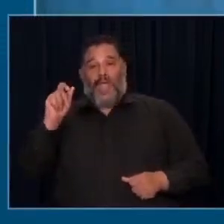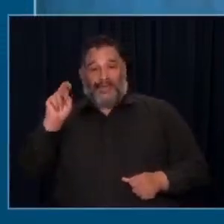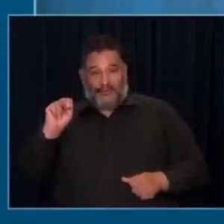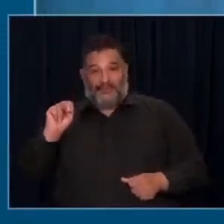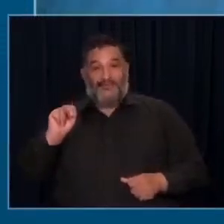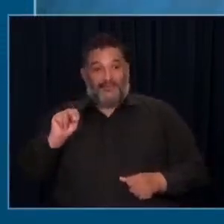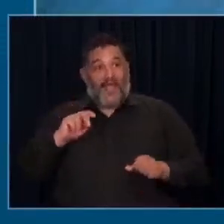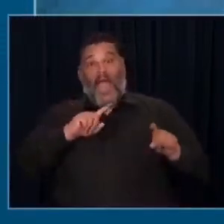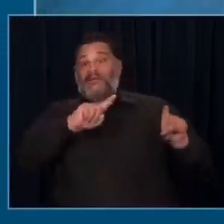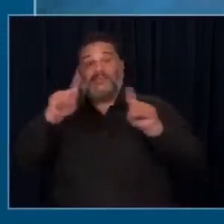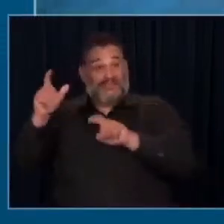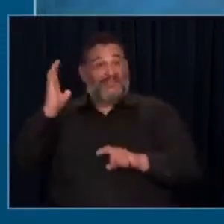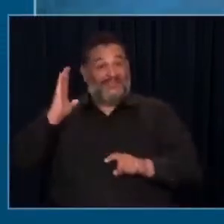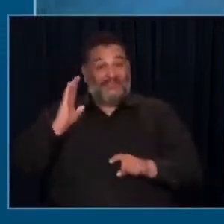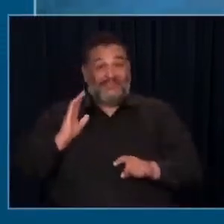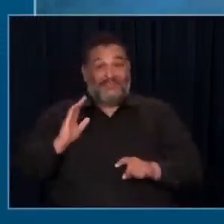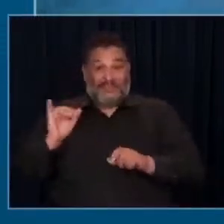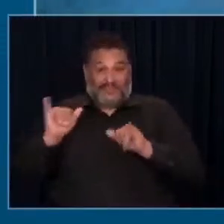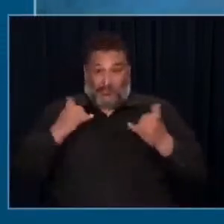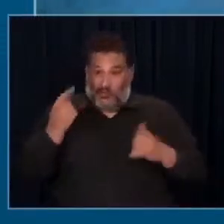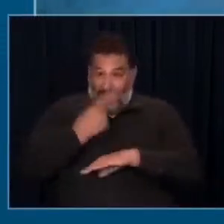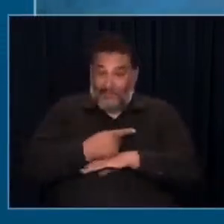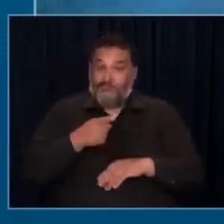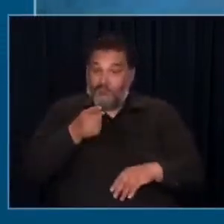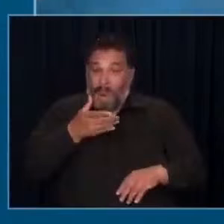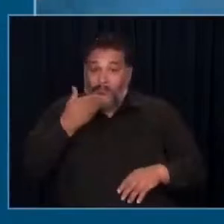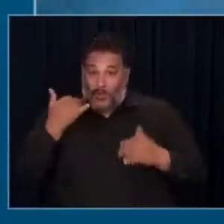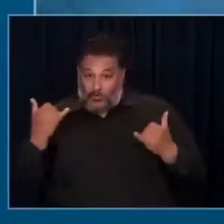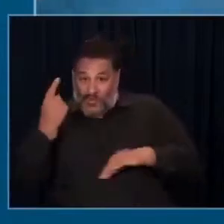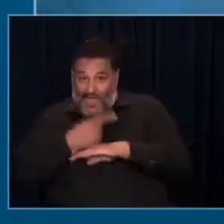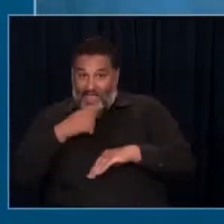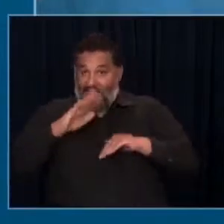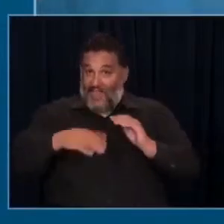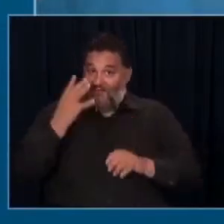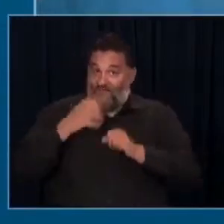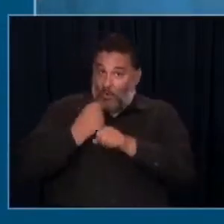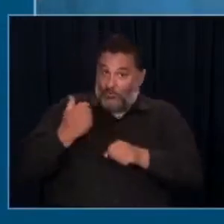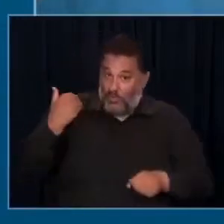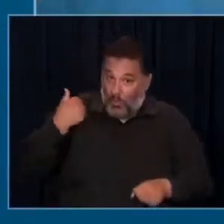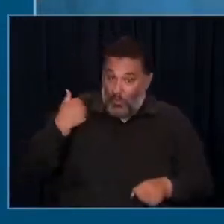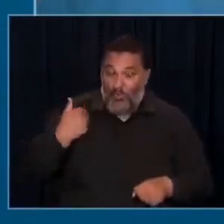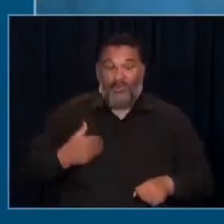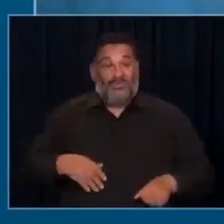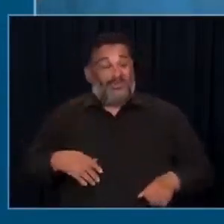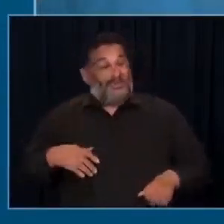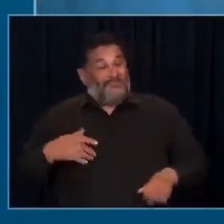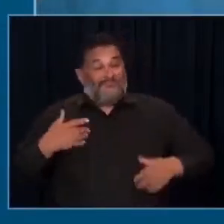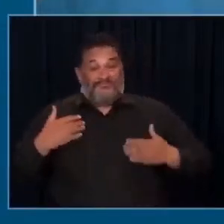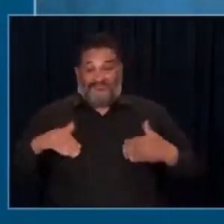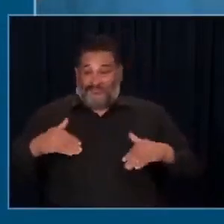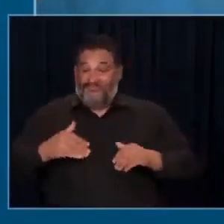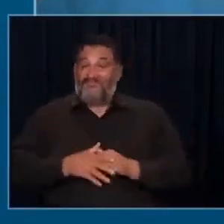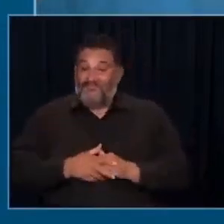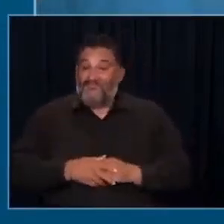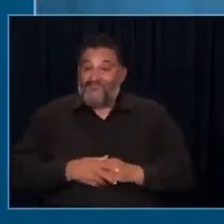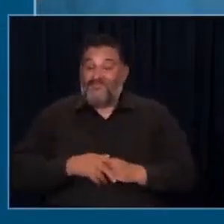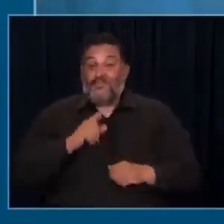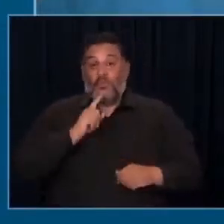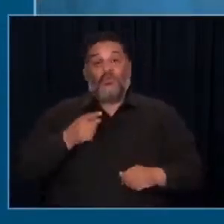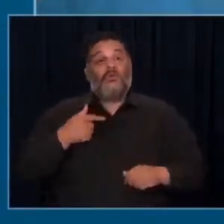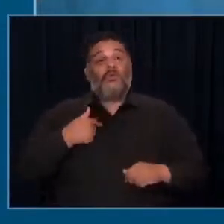asked today, are you better off today than you were 4 years ago? And across the board, my families